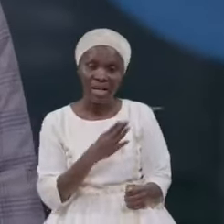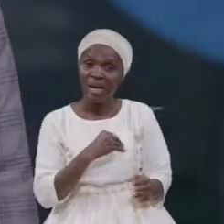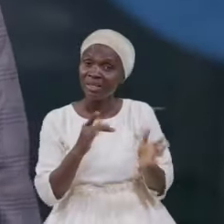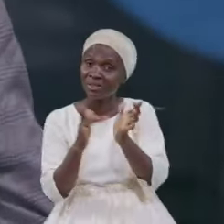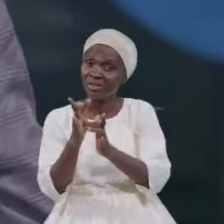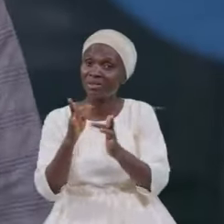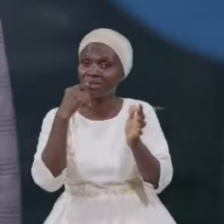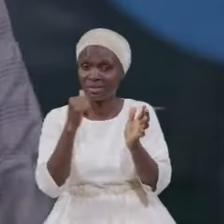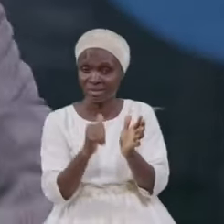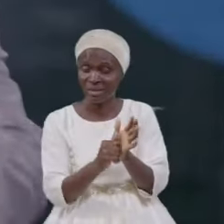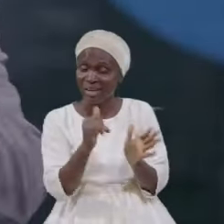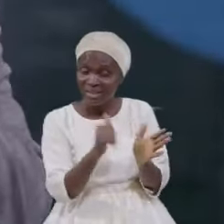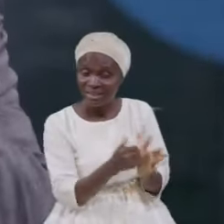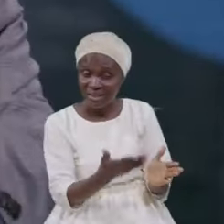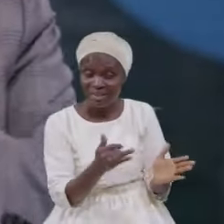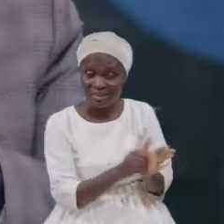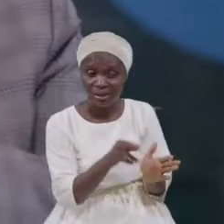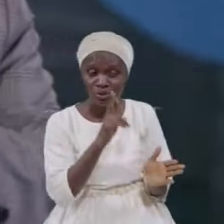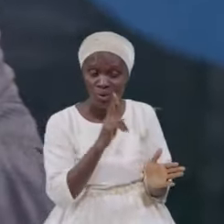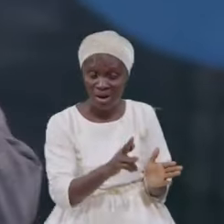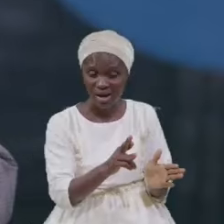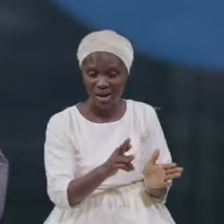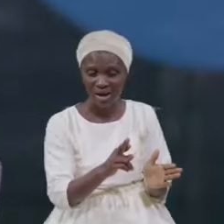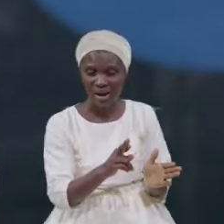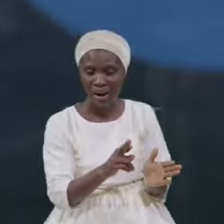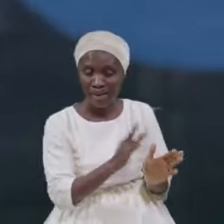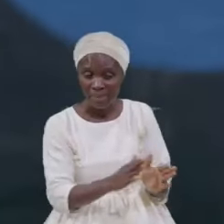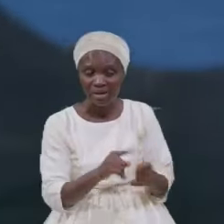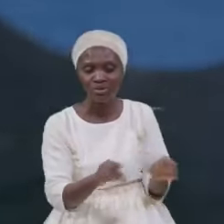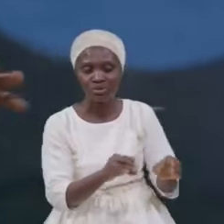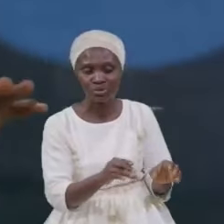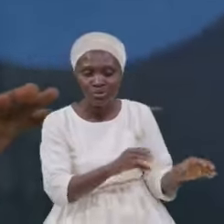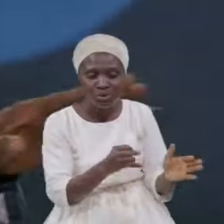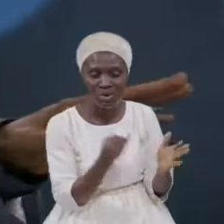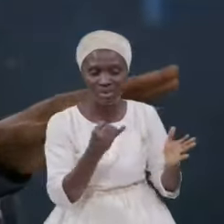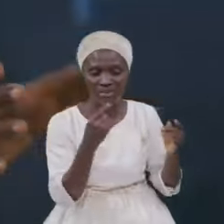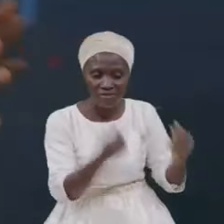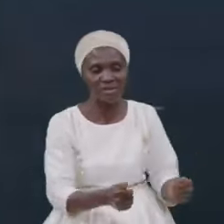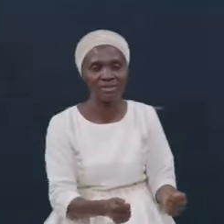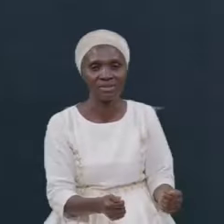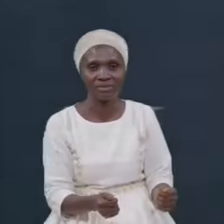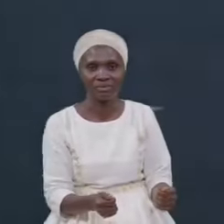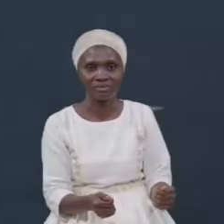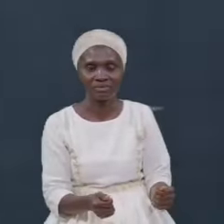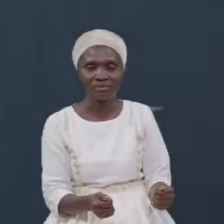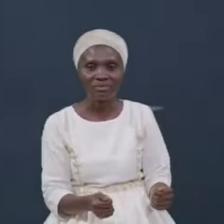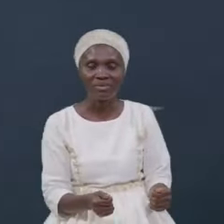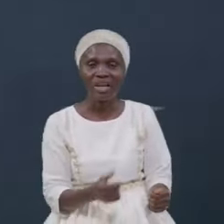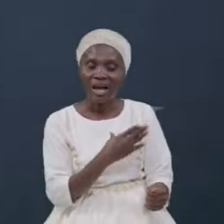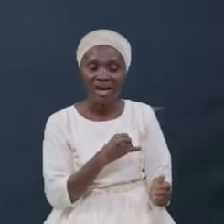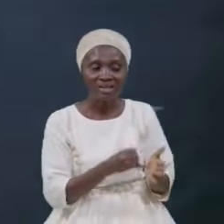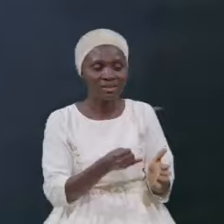that were not born. And Judas was so secretive that none of the disciples felt